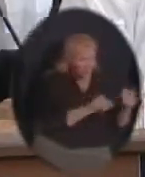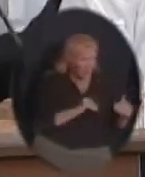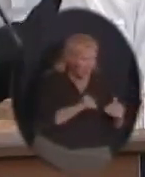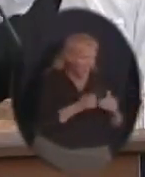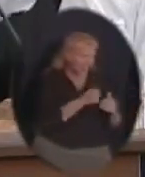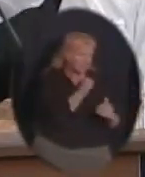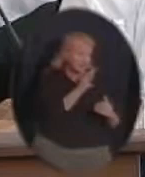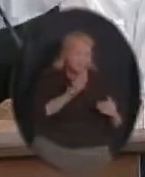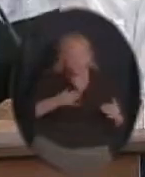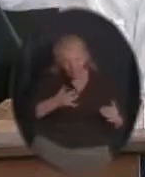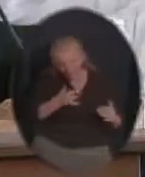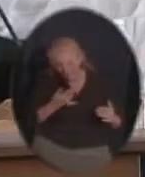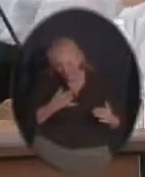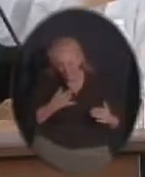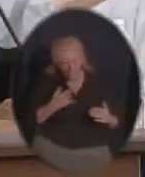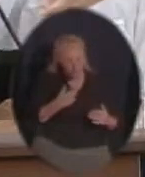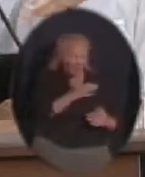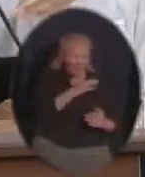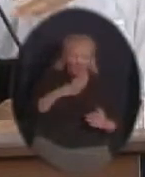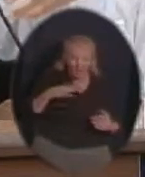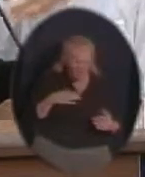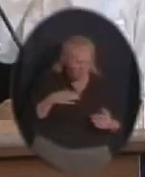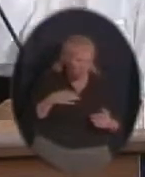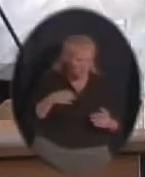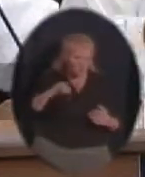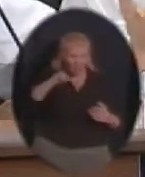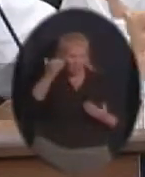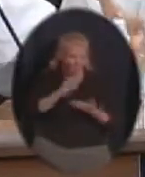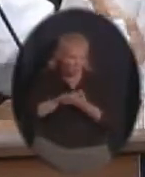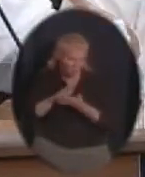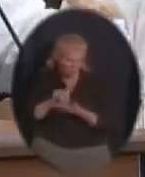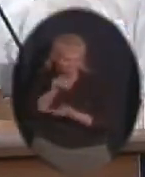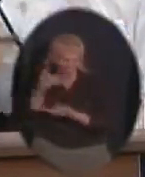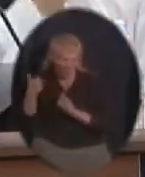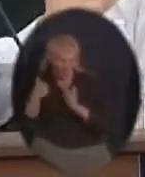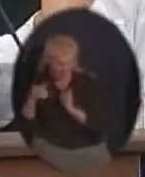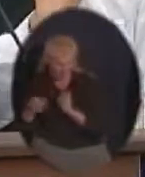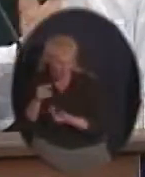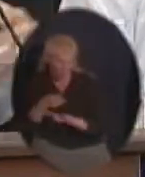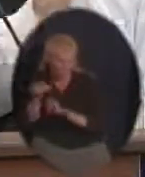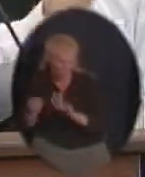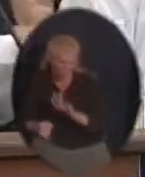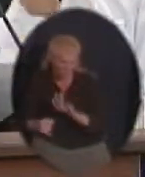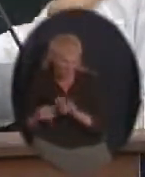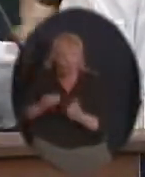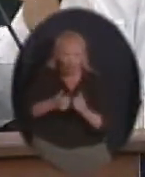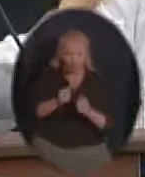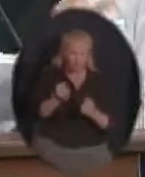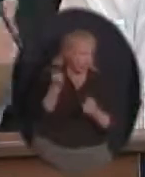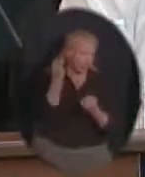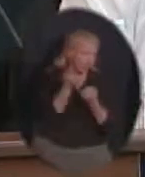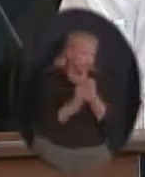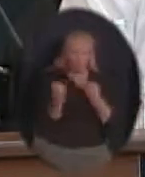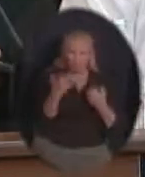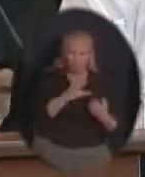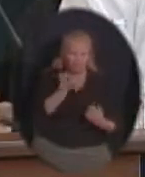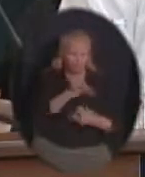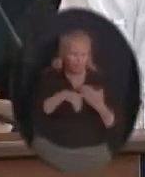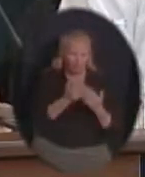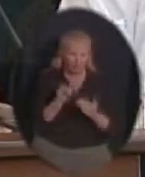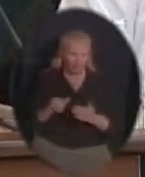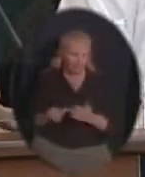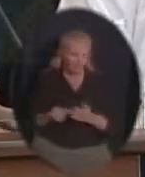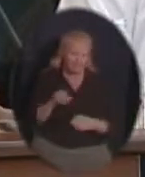how does all the other schools who would not be necessarily on that schedule, how do they feel about that? So I need to hear something about